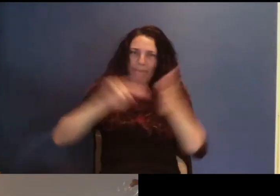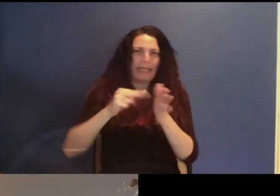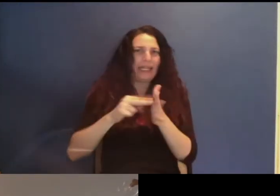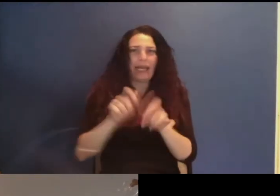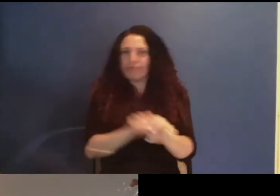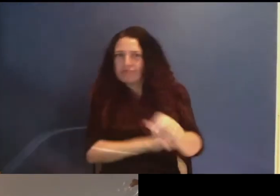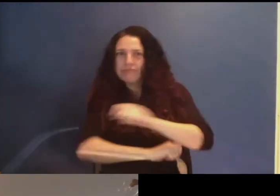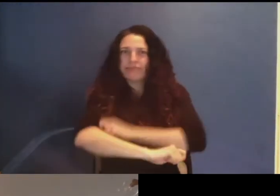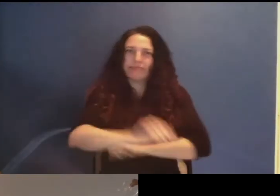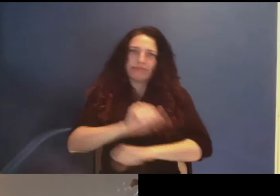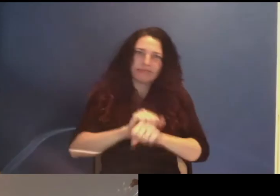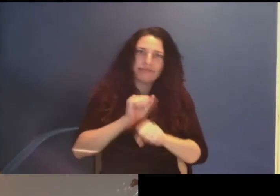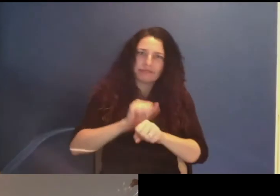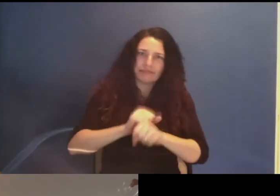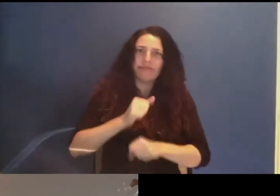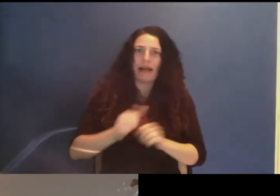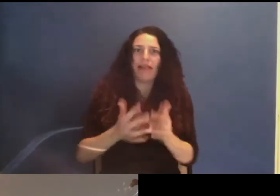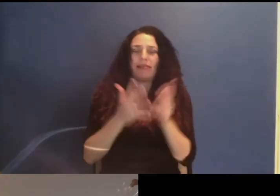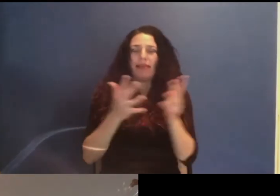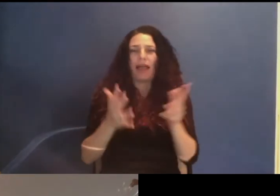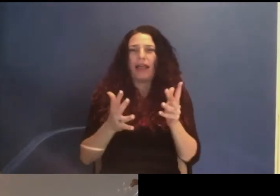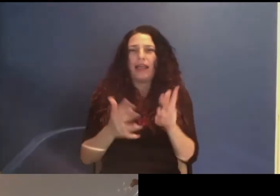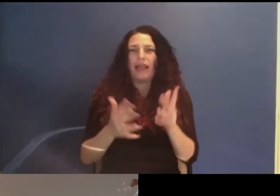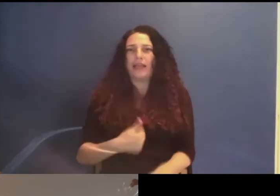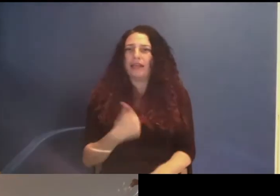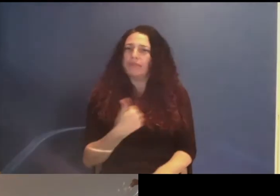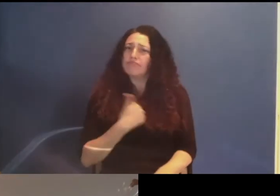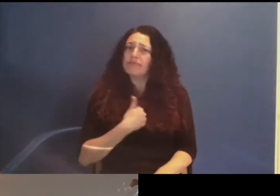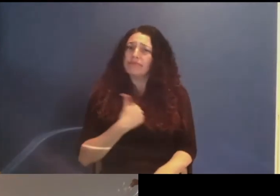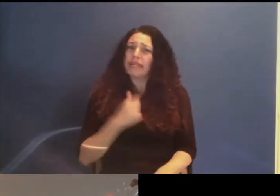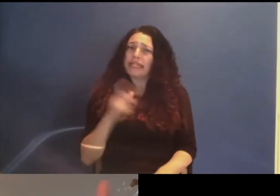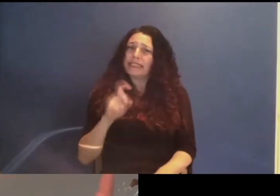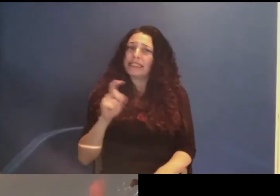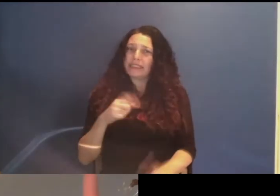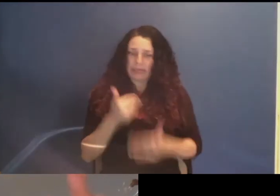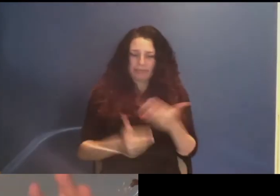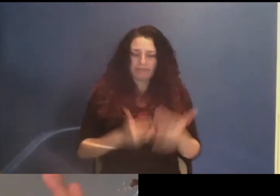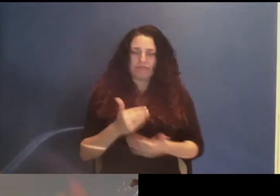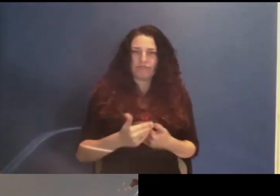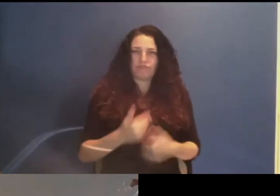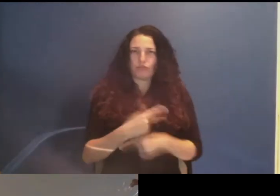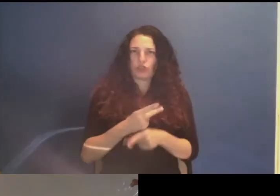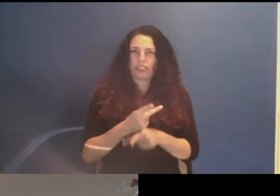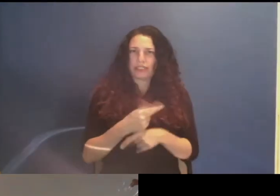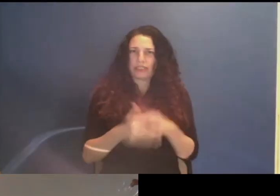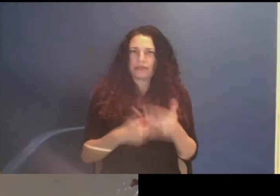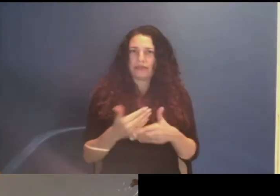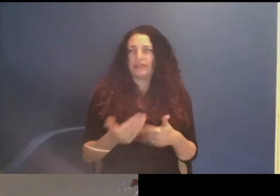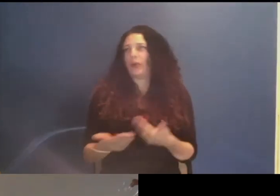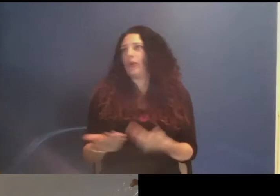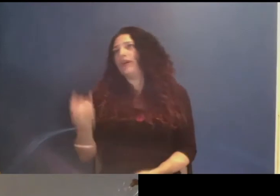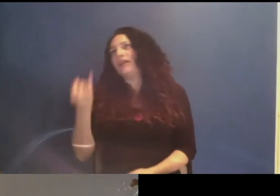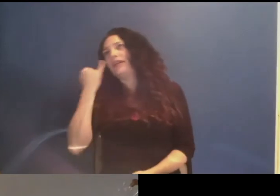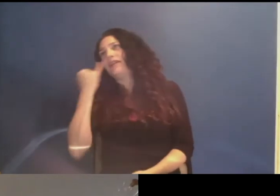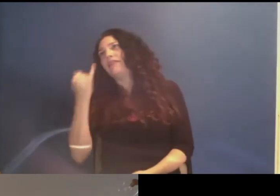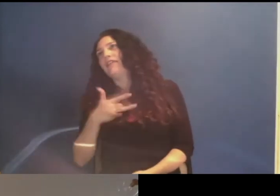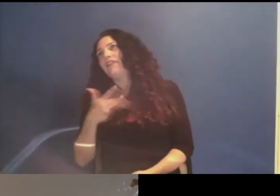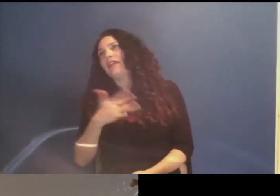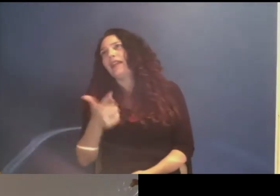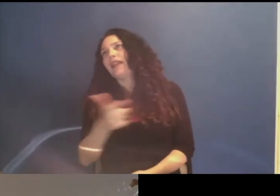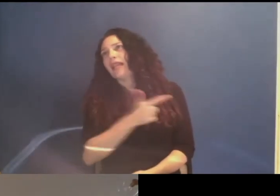lot of my self-worth, I think, is tied into productivity. So even when I'm doing nothing or I feel lazy, I still have 40 things going on instead